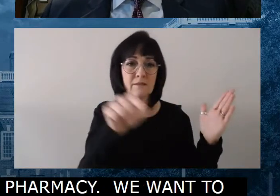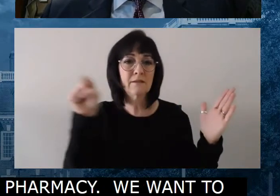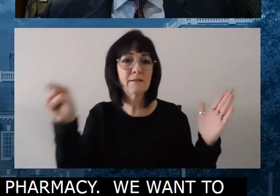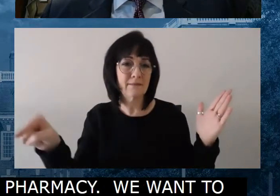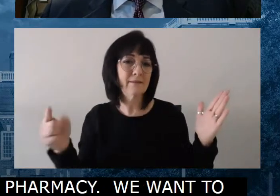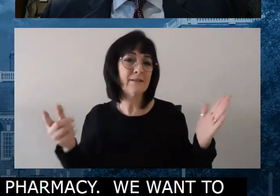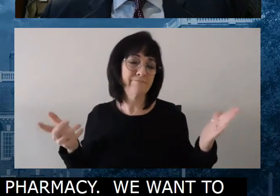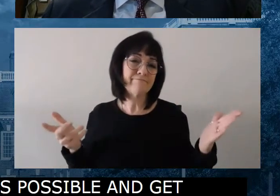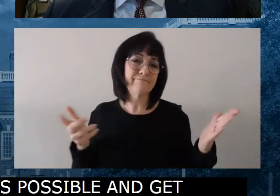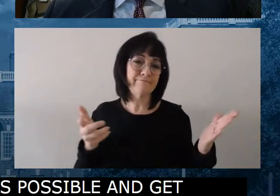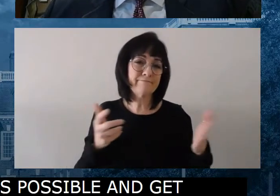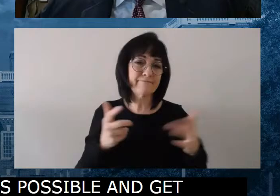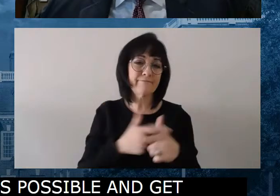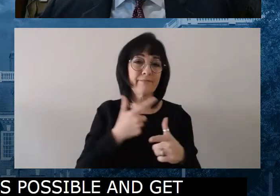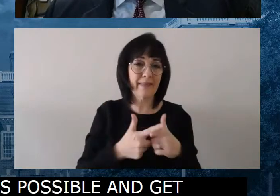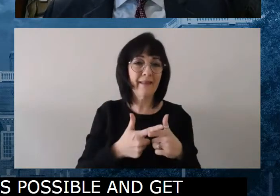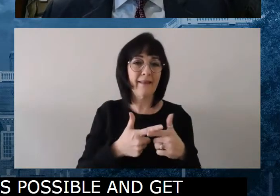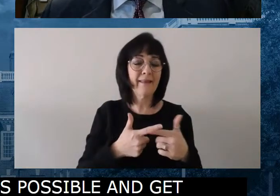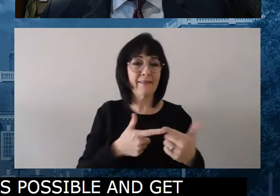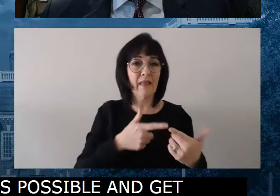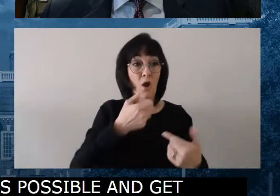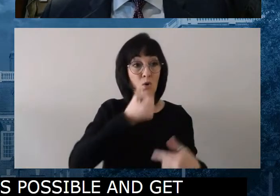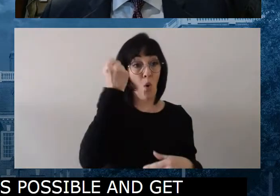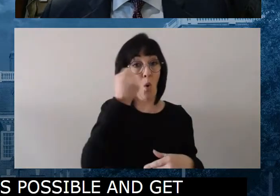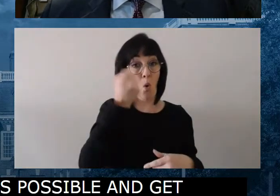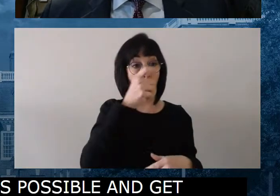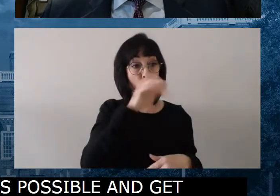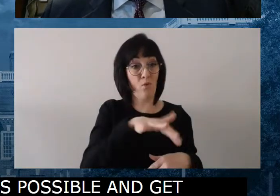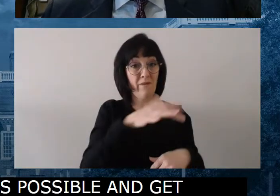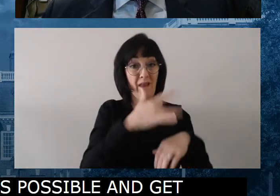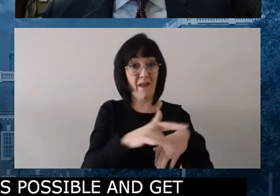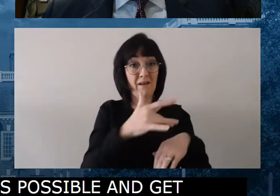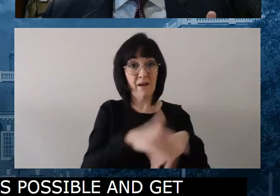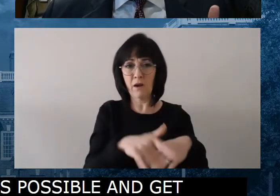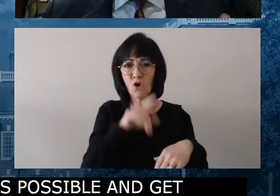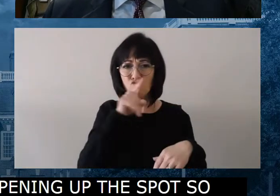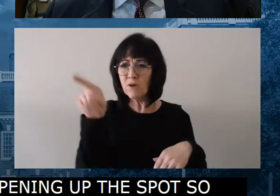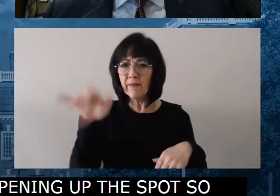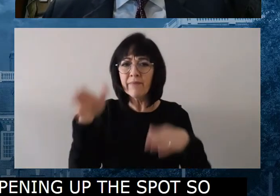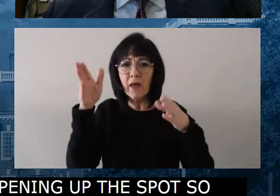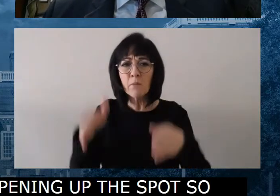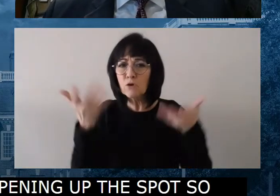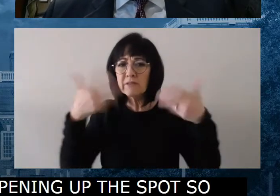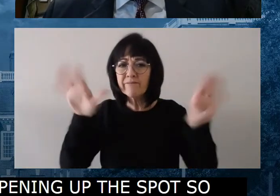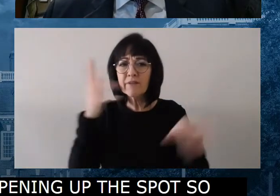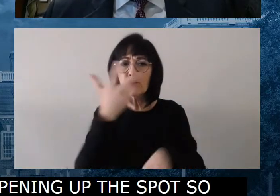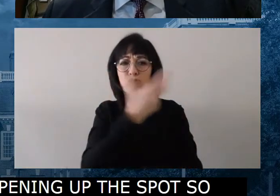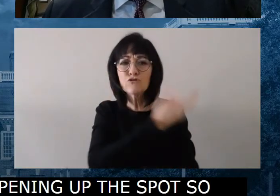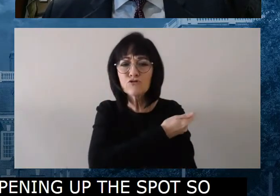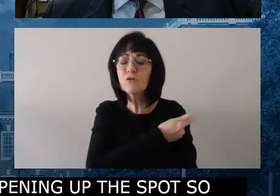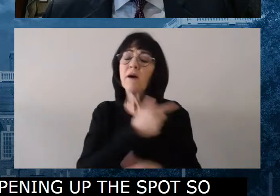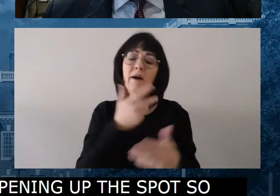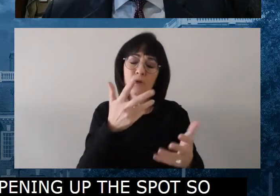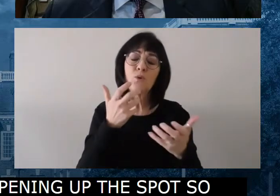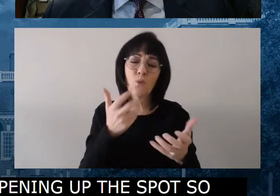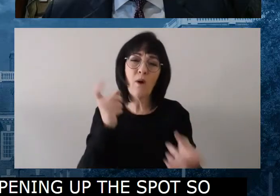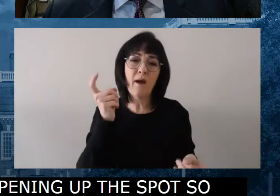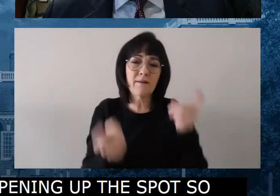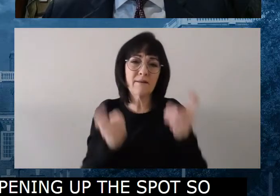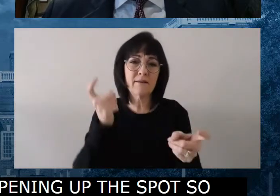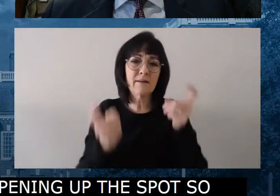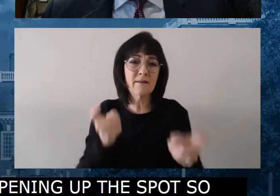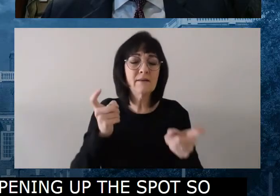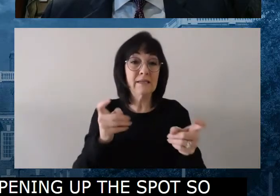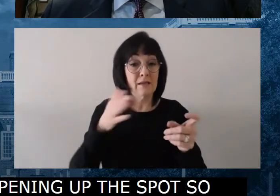Sunday to somebody else instead of pushing it off another day. So we continue to evaluate and modify as we need to be as efficient